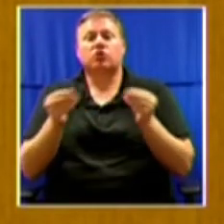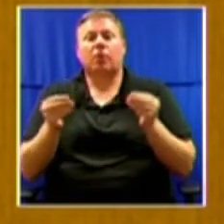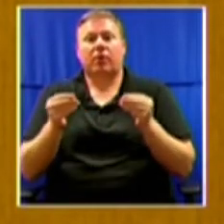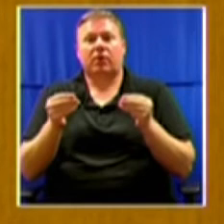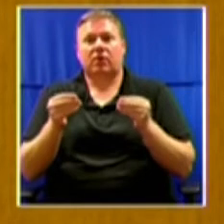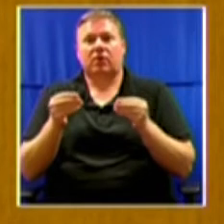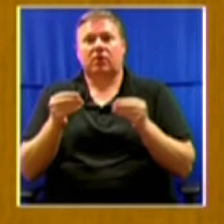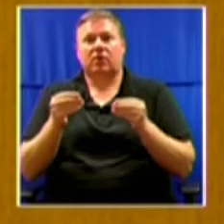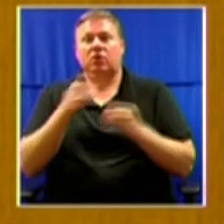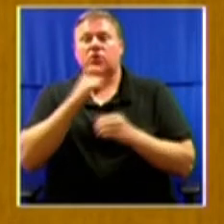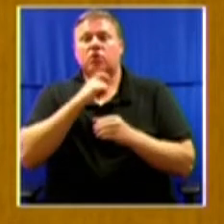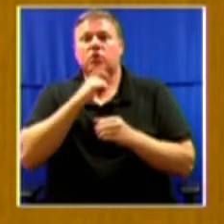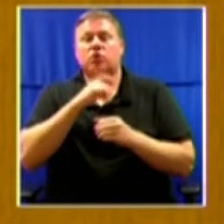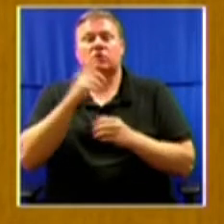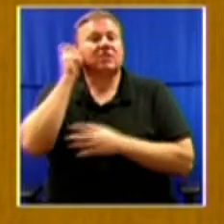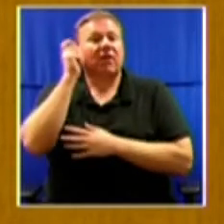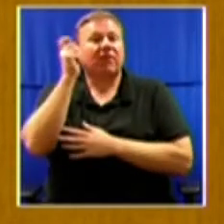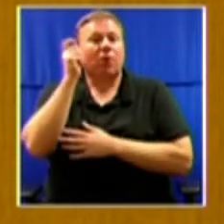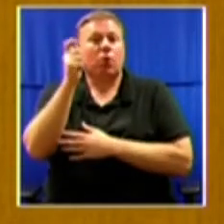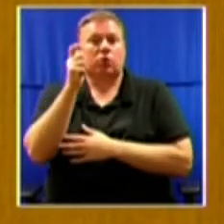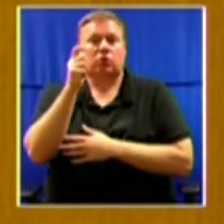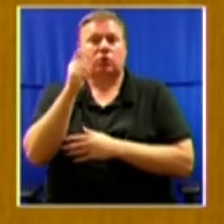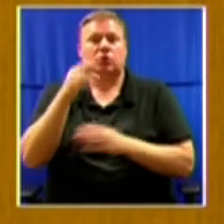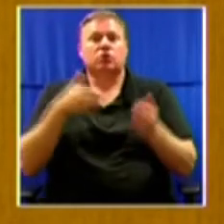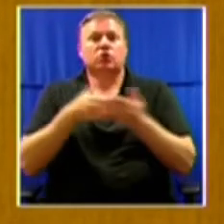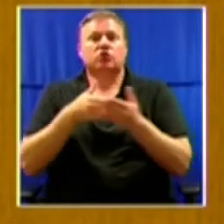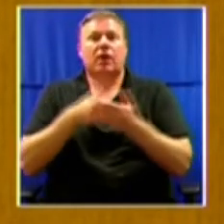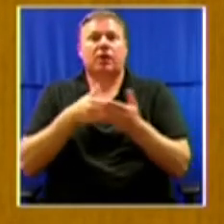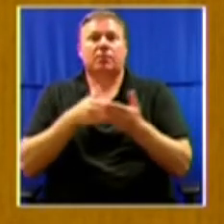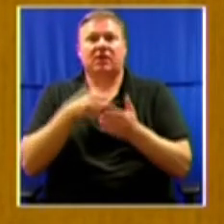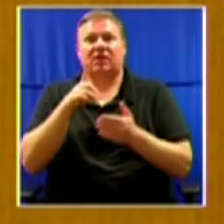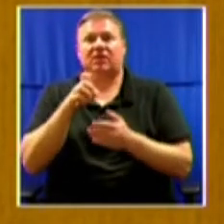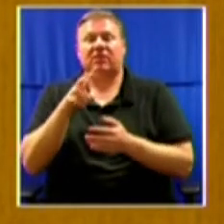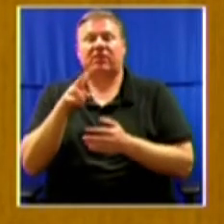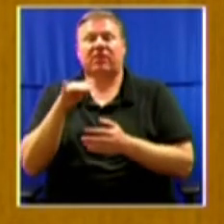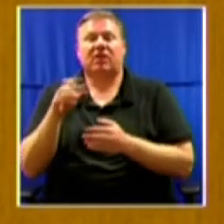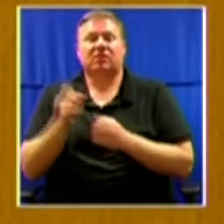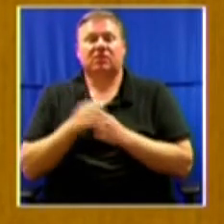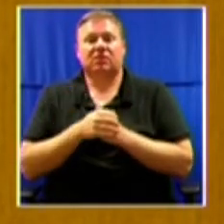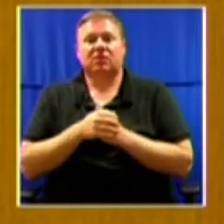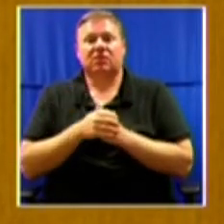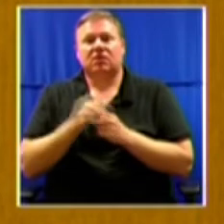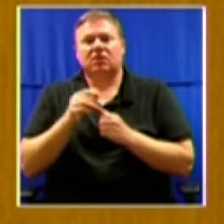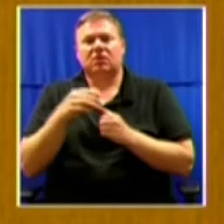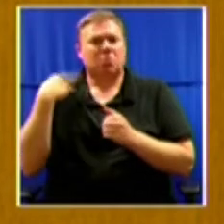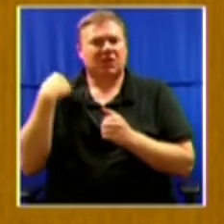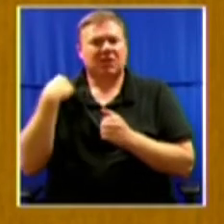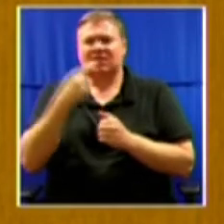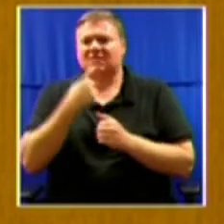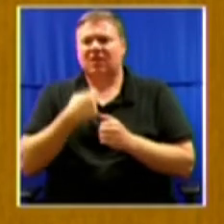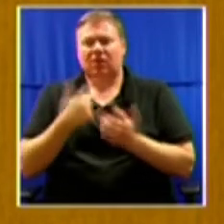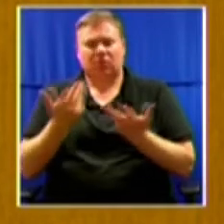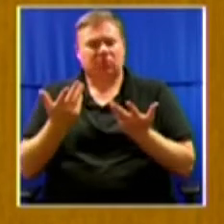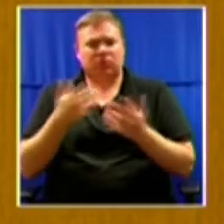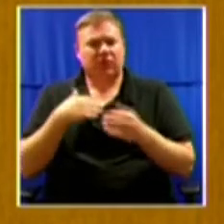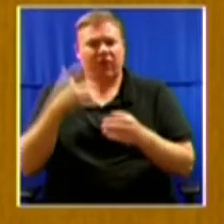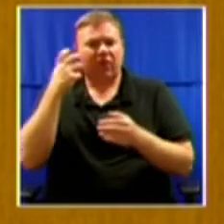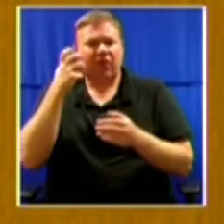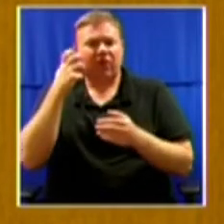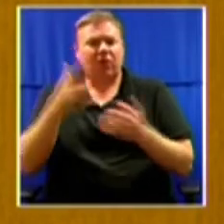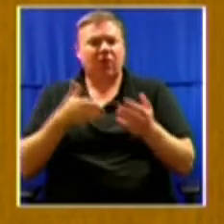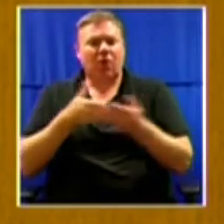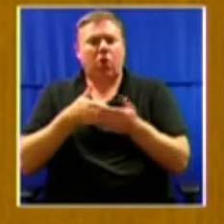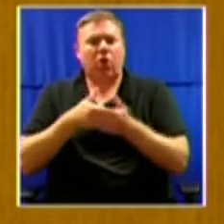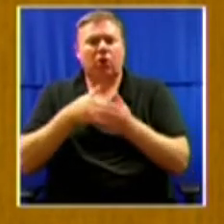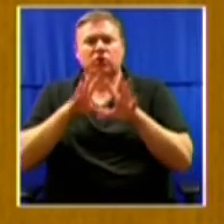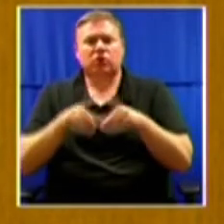phone jamming devices. Will the Minister tell us what steps, if any, he is taking to jam cell phone calls from and